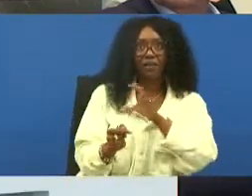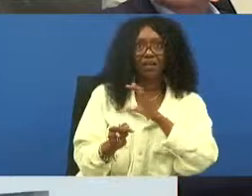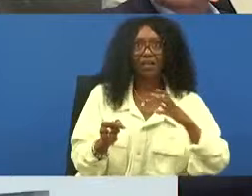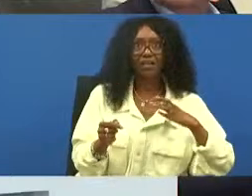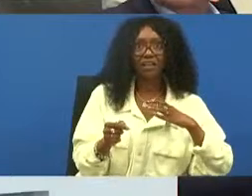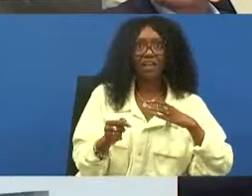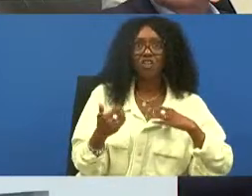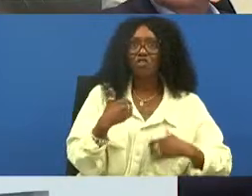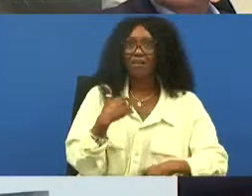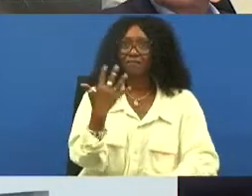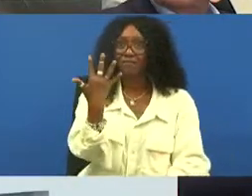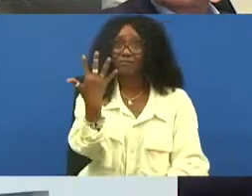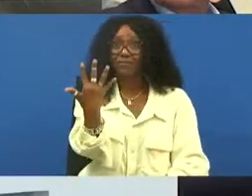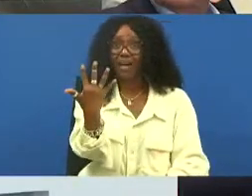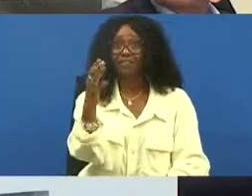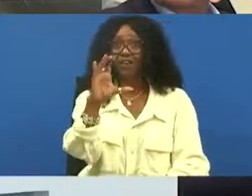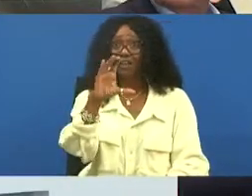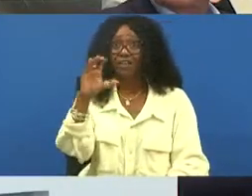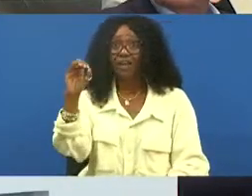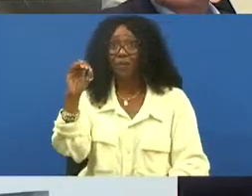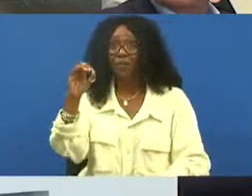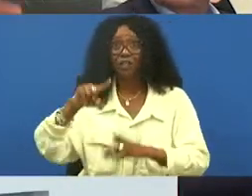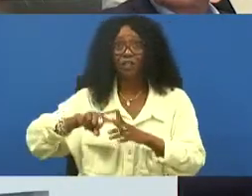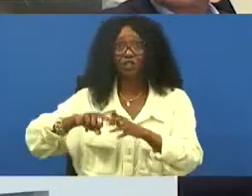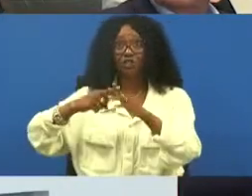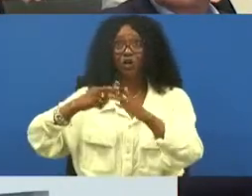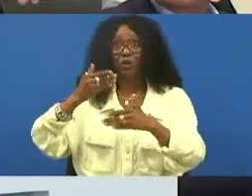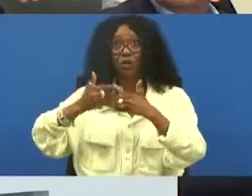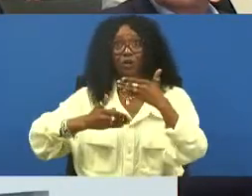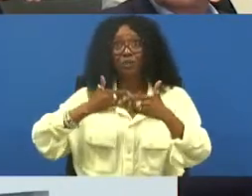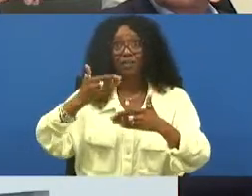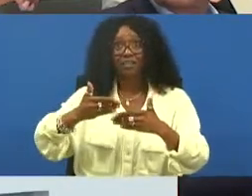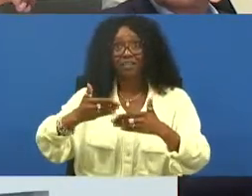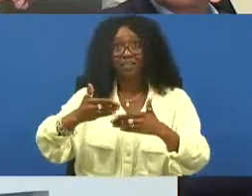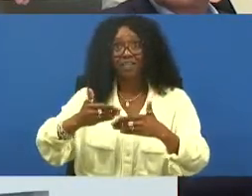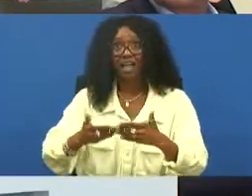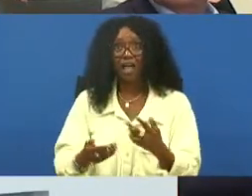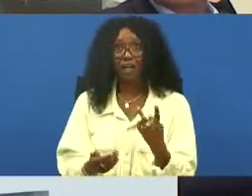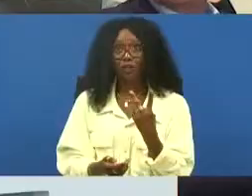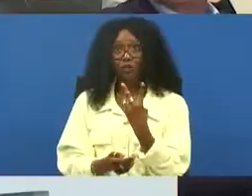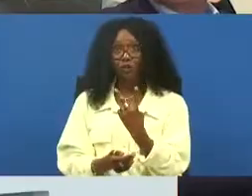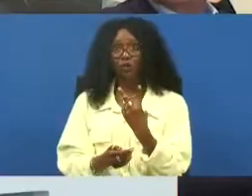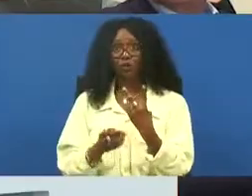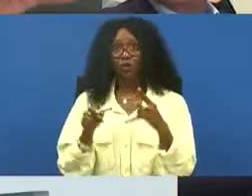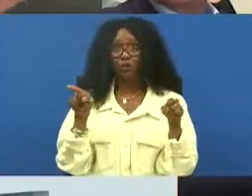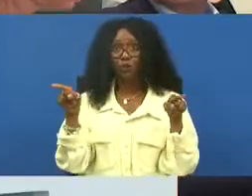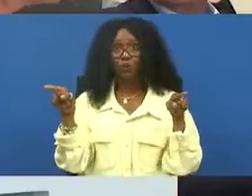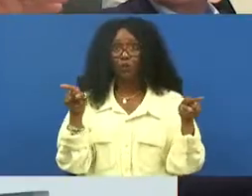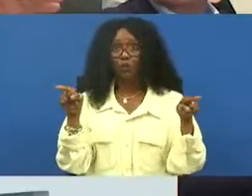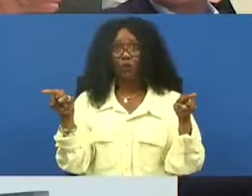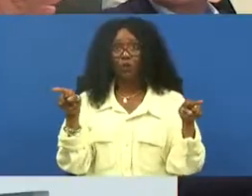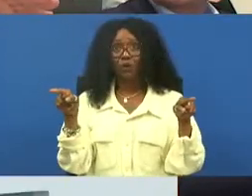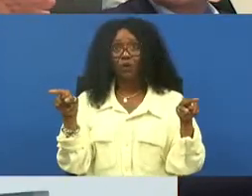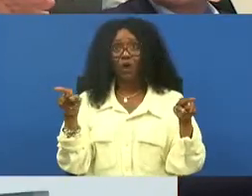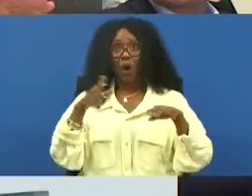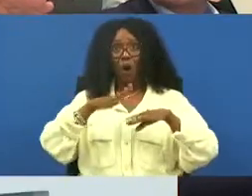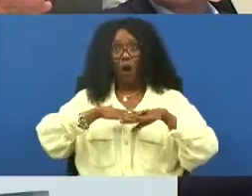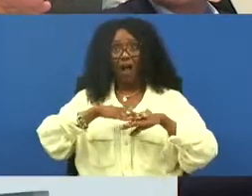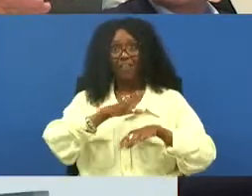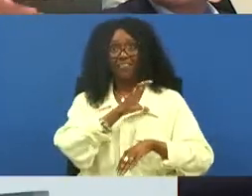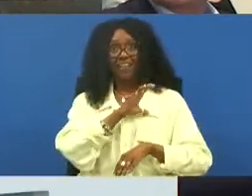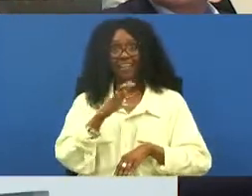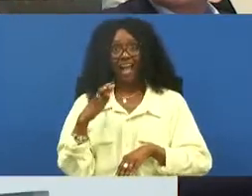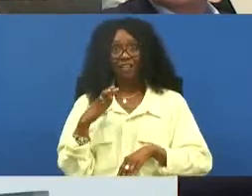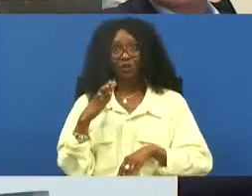5 companies that started out in the process, and you have 2 individuals that's on the city council that's going to